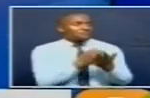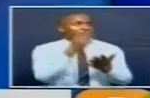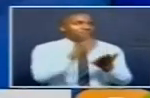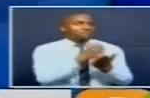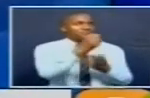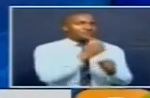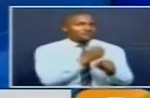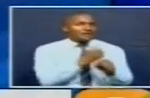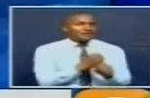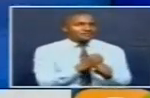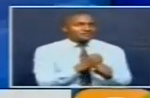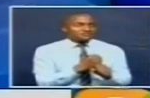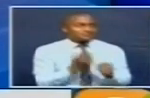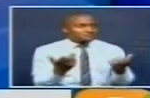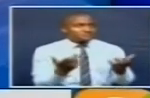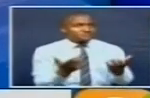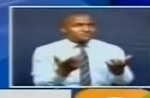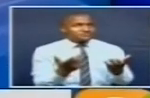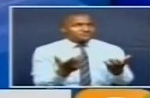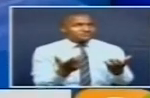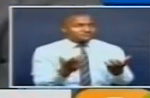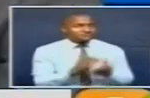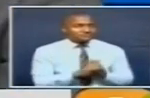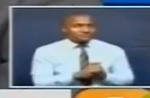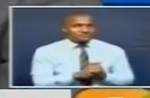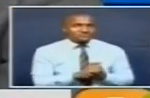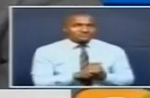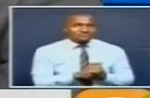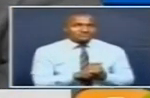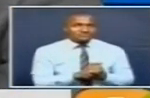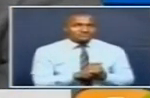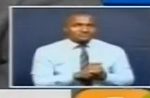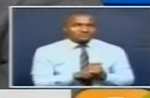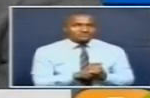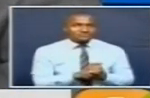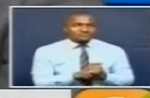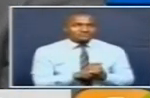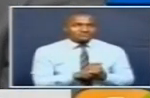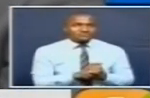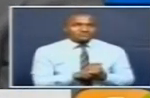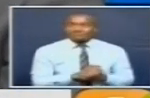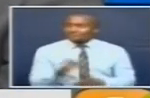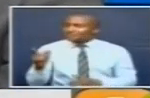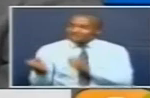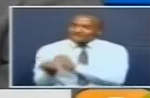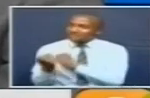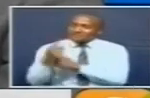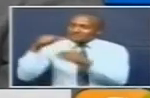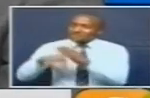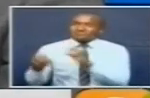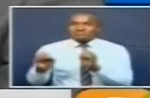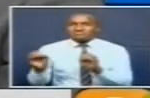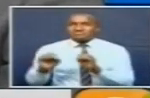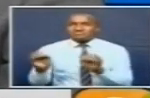saying the postings should have had a human face. Now, I really want to get into the details of that, but I think the principle is